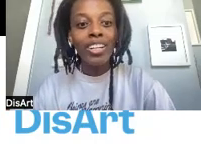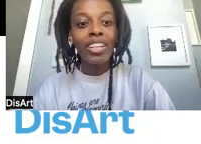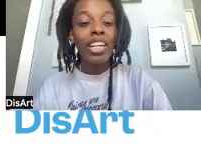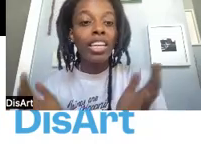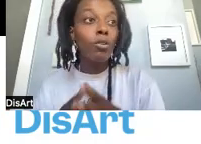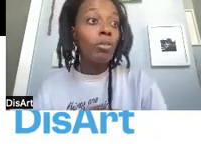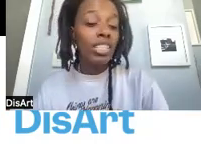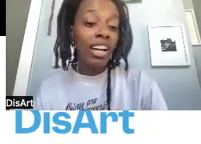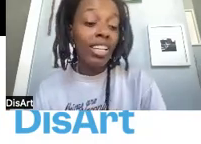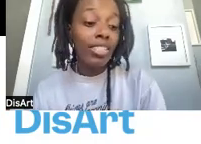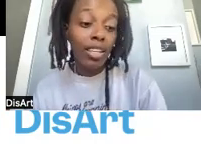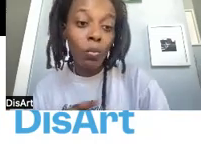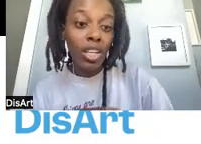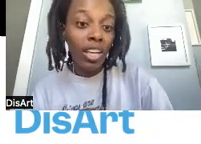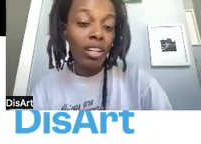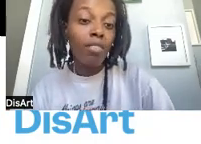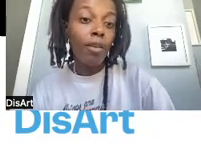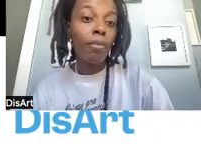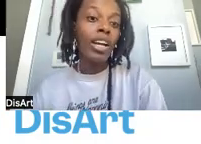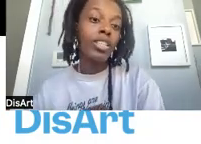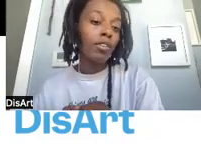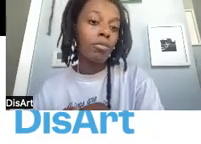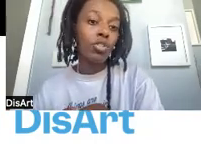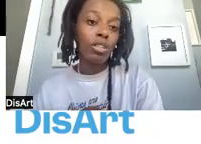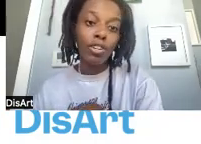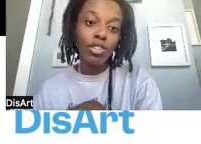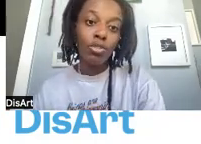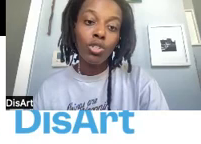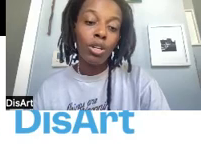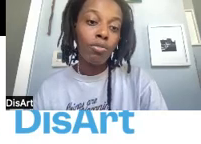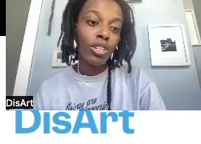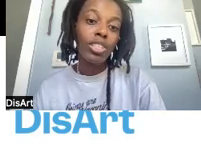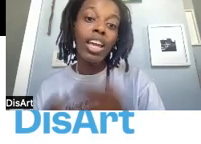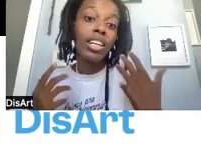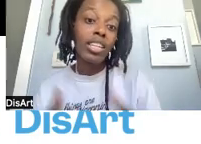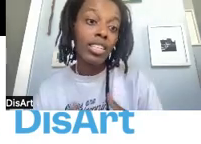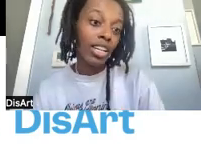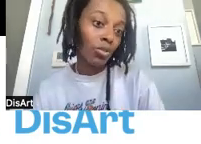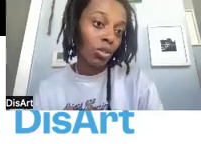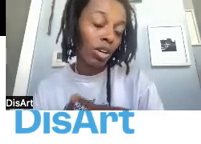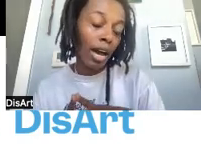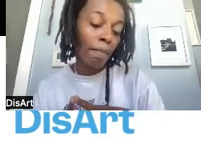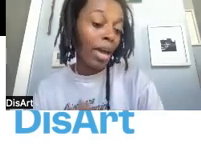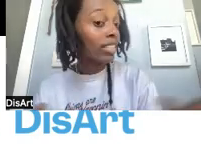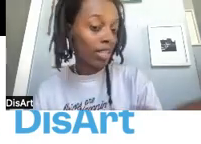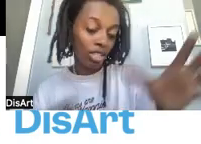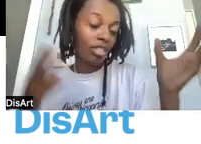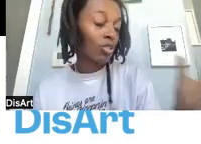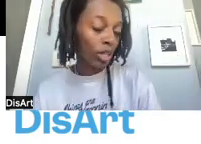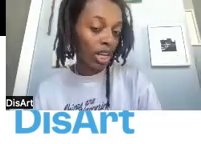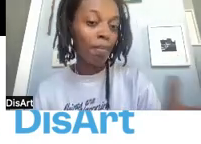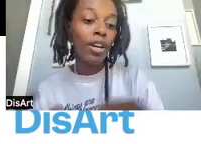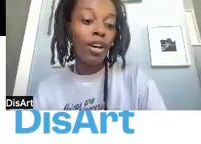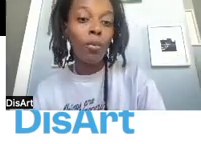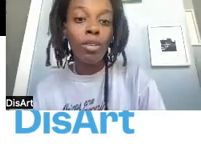Republic Record. He will be in town that second weekend of our prize from the 21st through the 24th. And his actual activation,